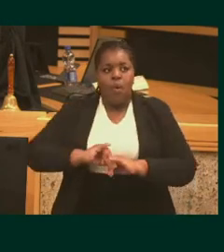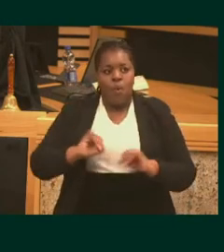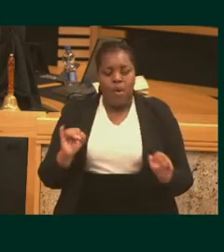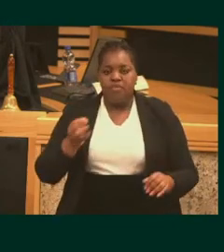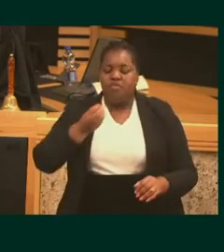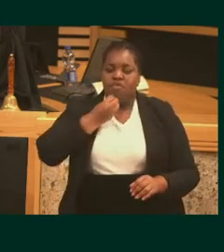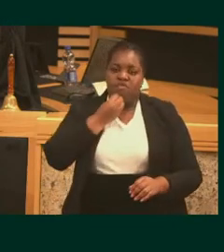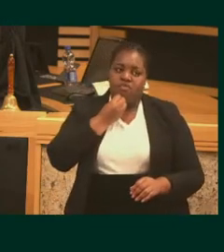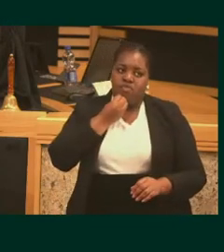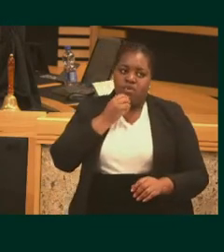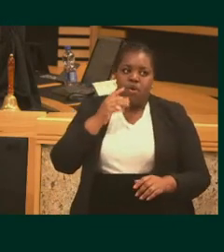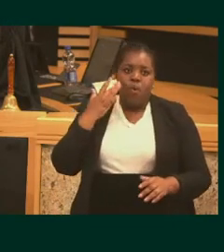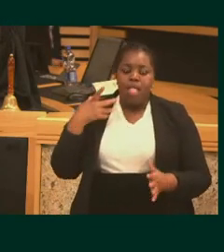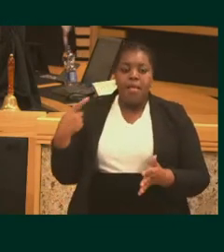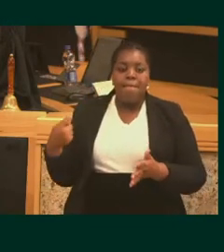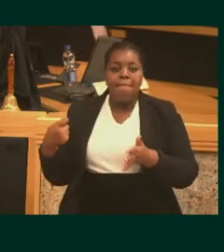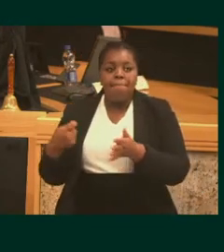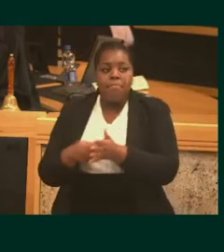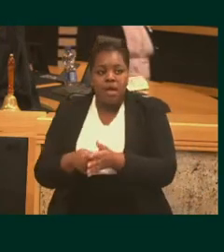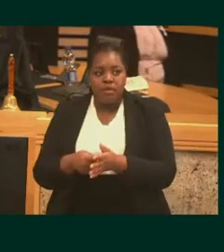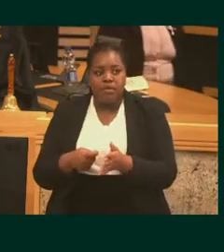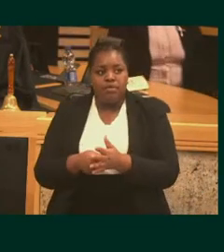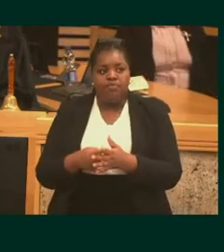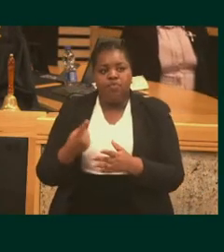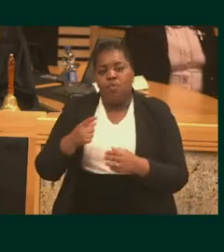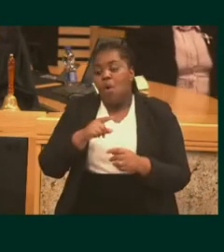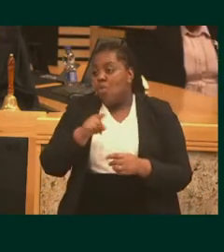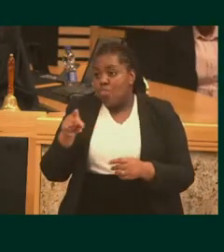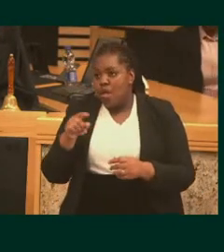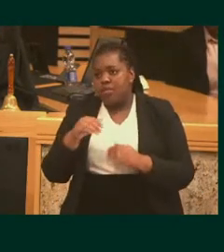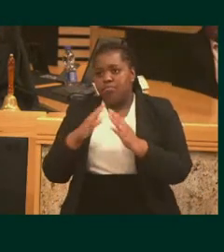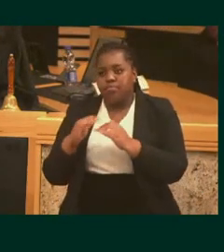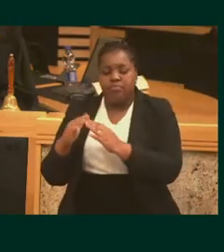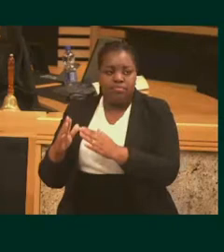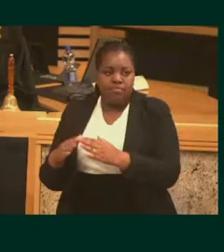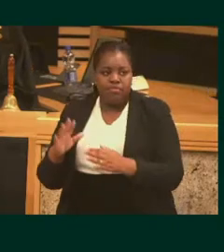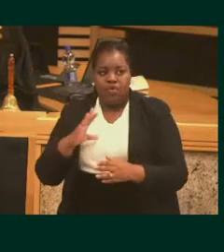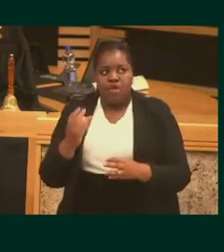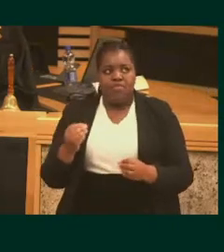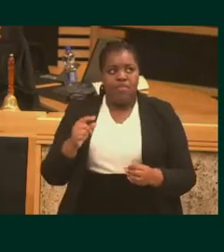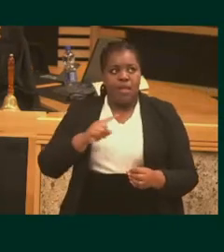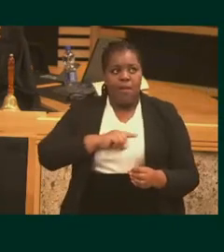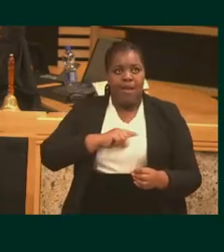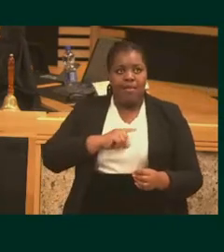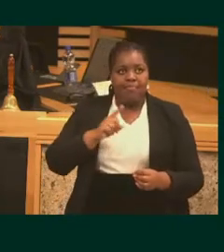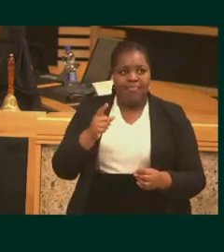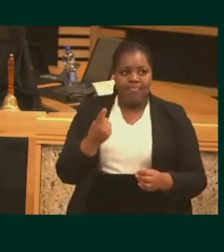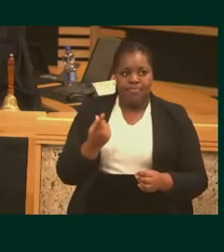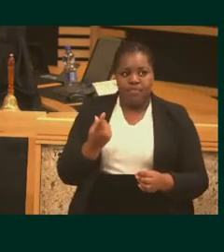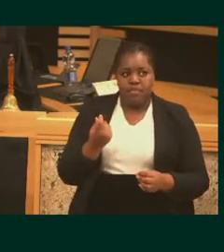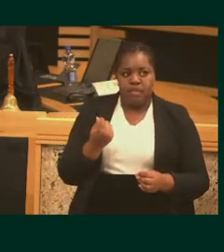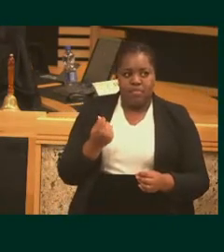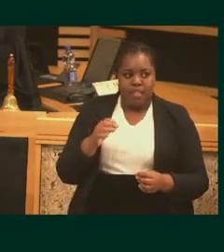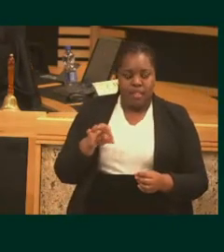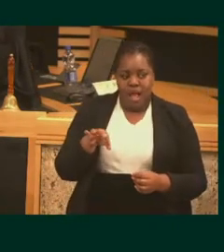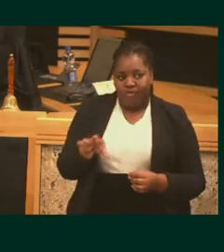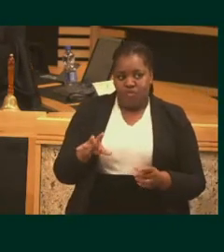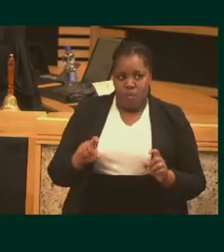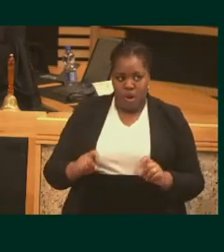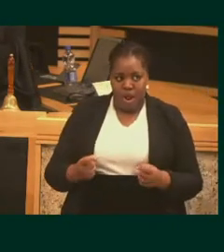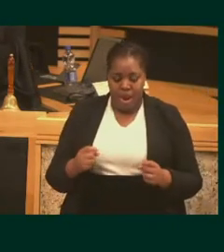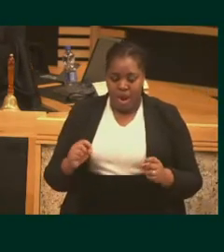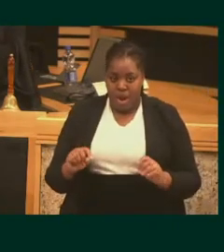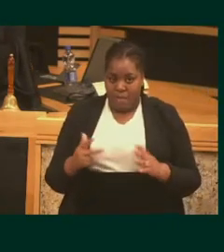commonly purchased by the poorest households by reviewing the expansion of the zero rated food basket and